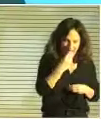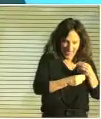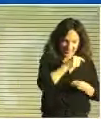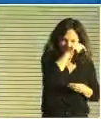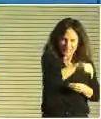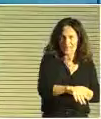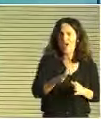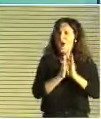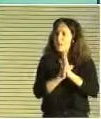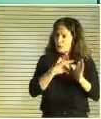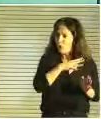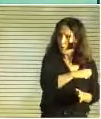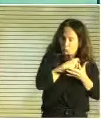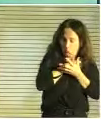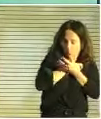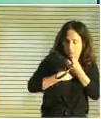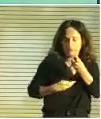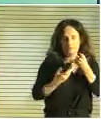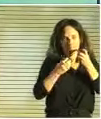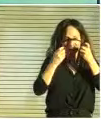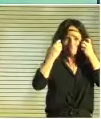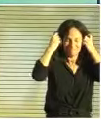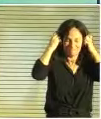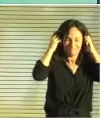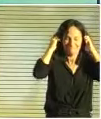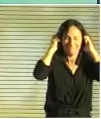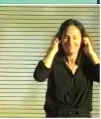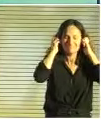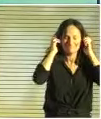running out of time. I will do it very fast. I think we know